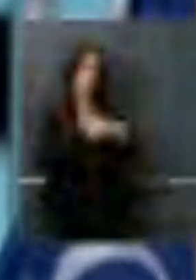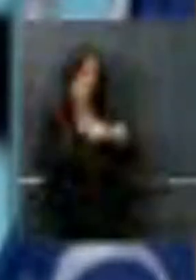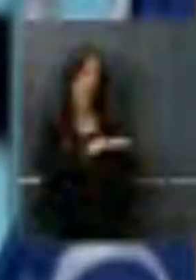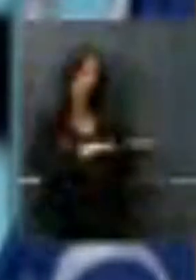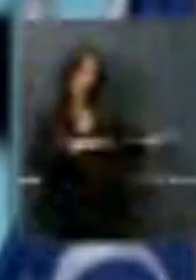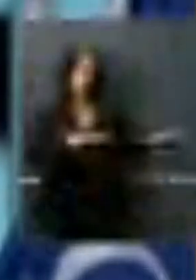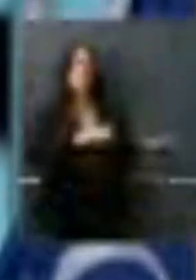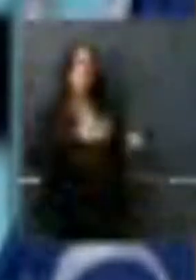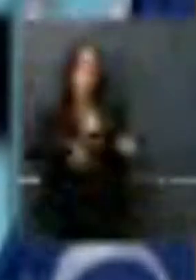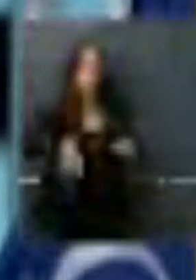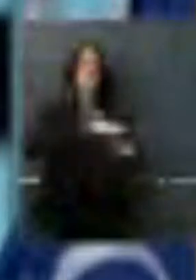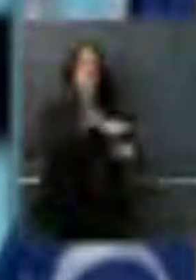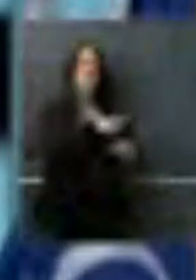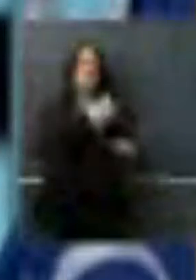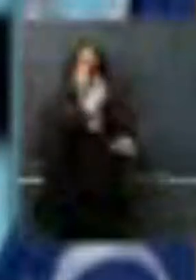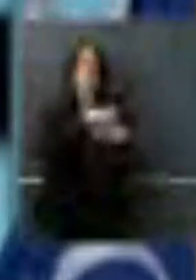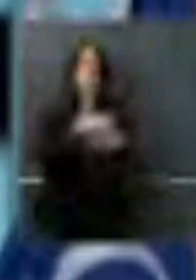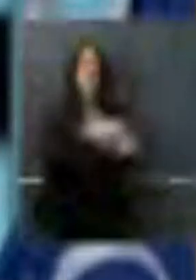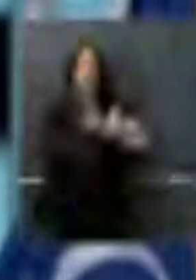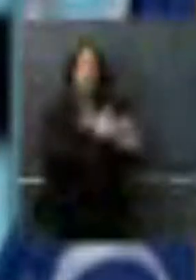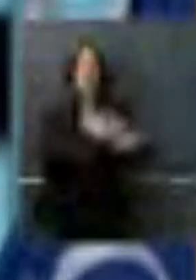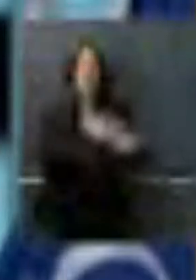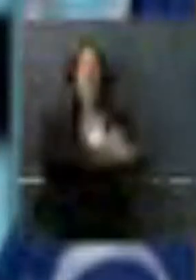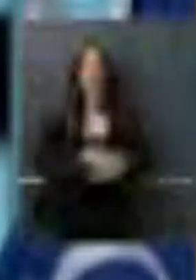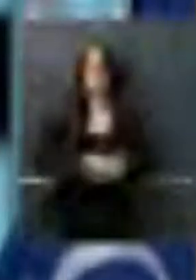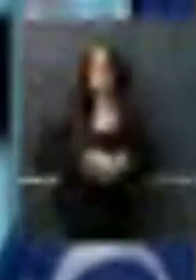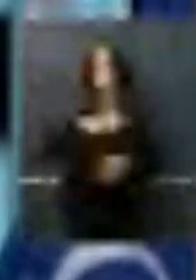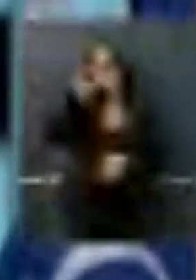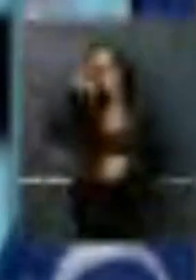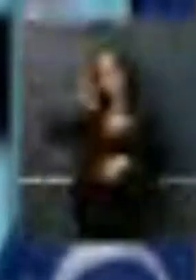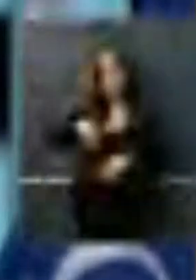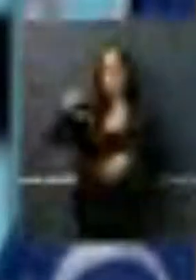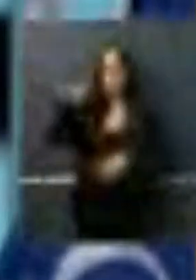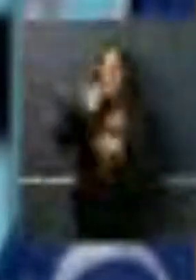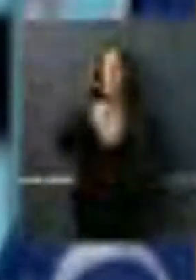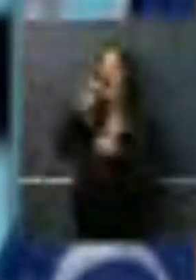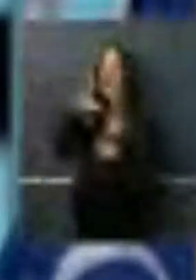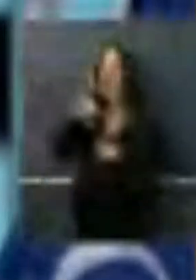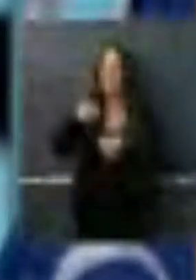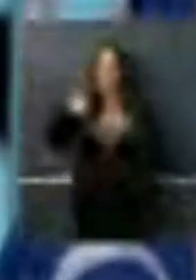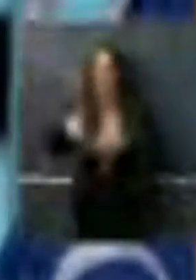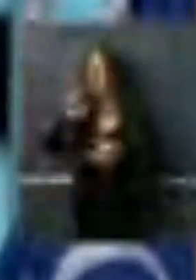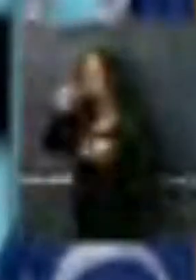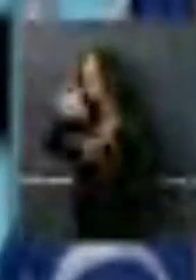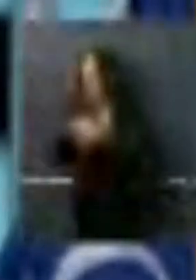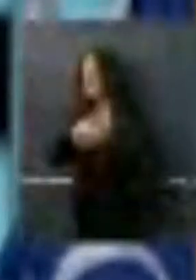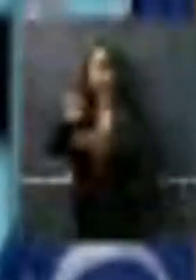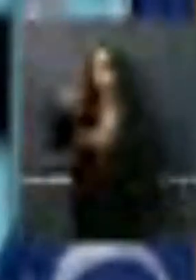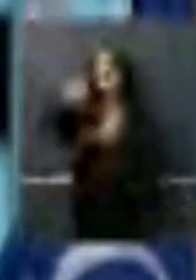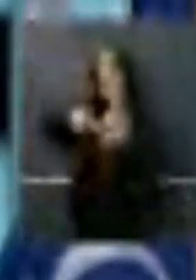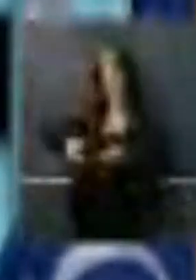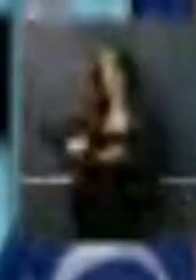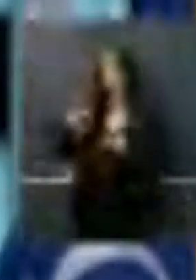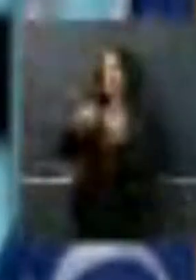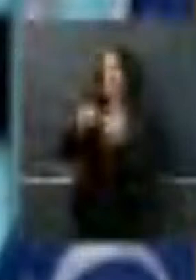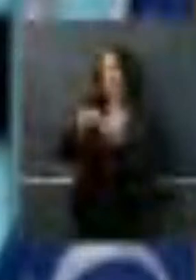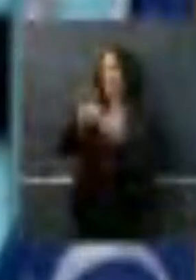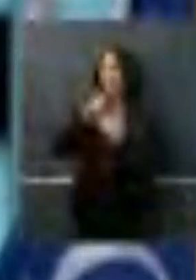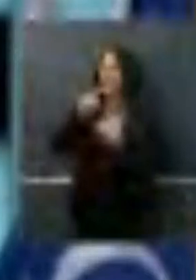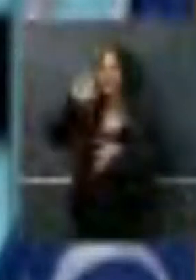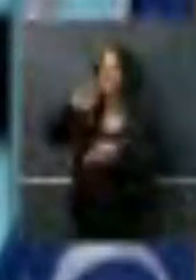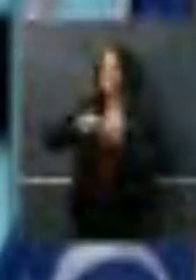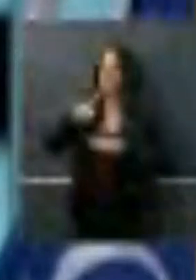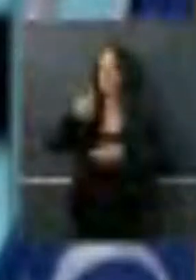they'll make up for that 10,000 next week when the 250,000 arrives. So conversation,